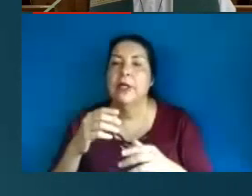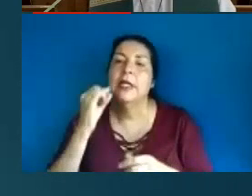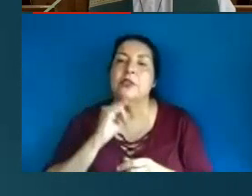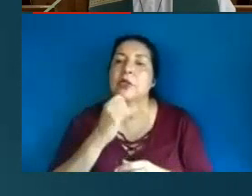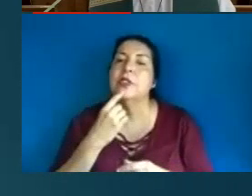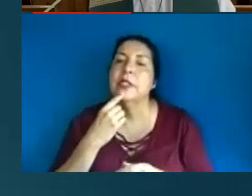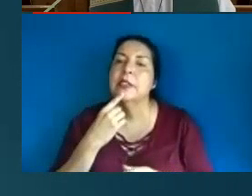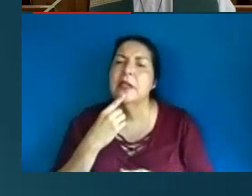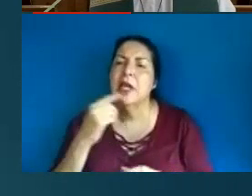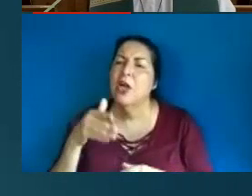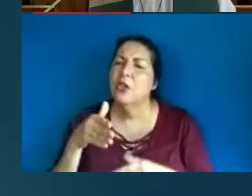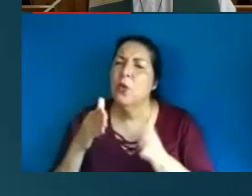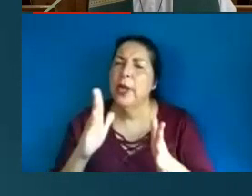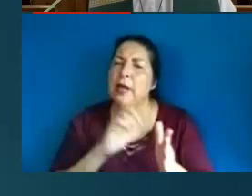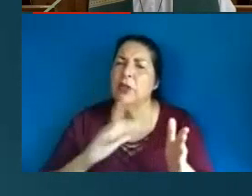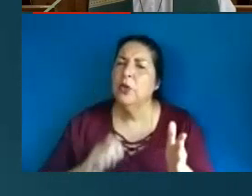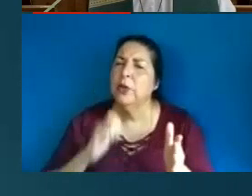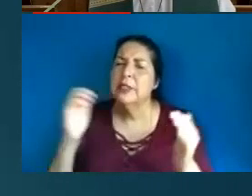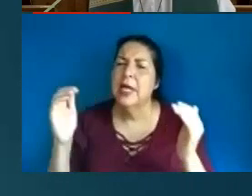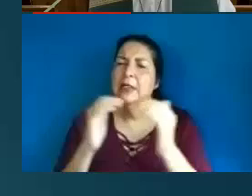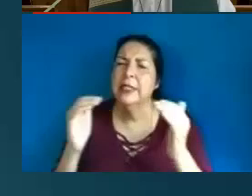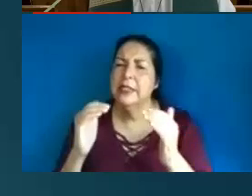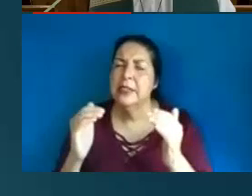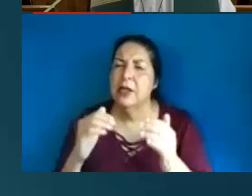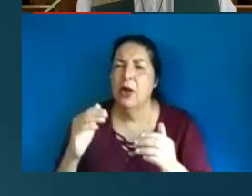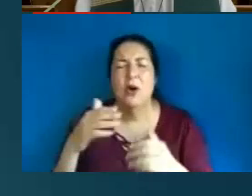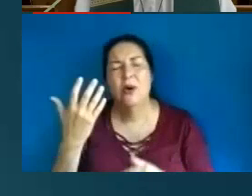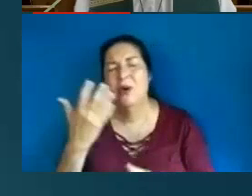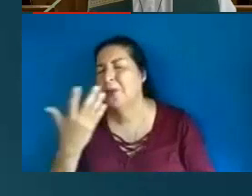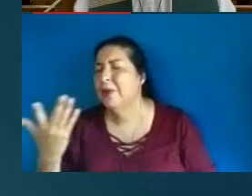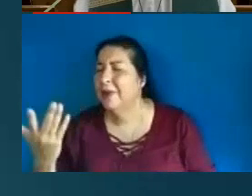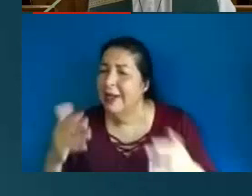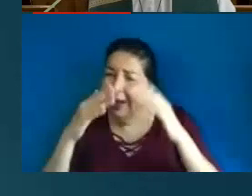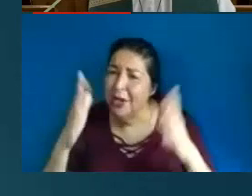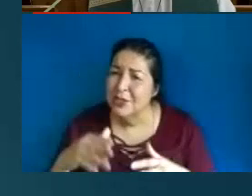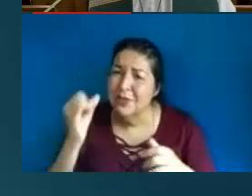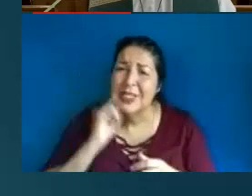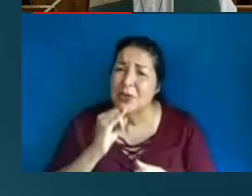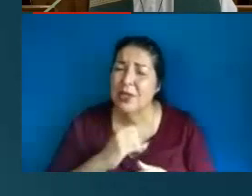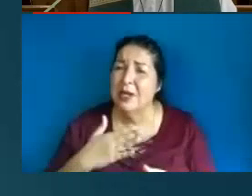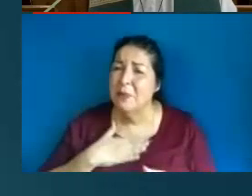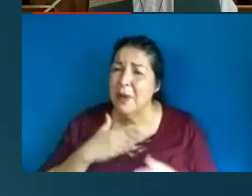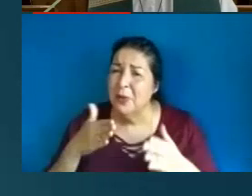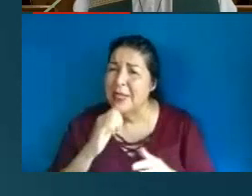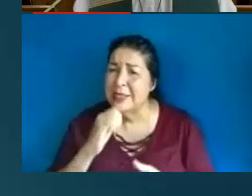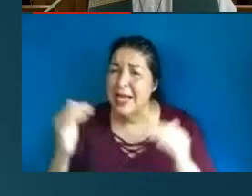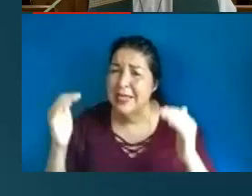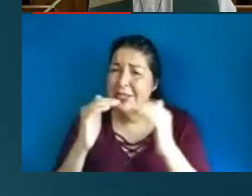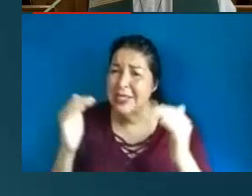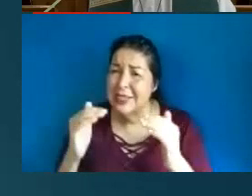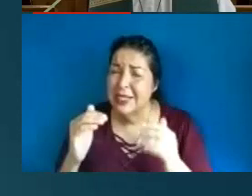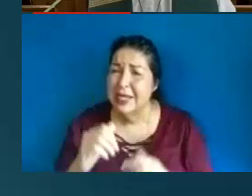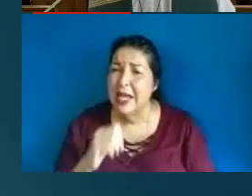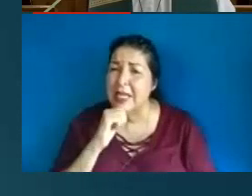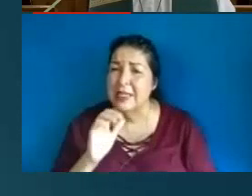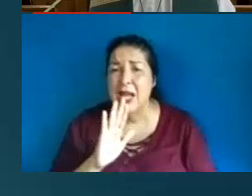is not just. O house of Israel, are my ways not just? Is it not just your ways that